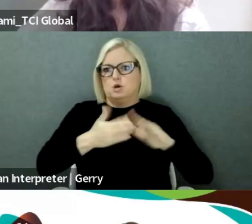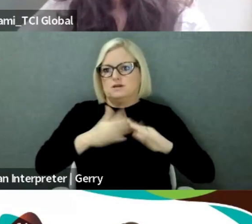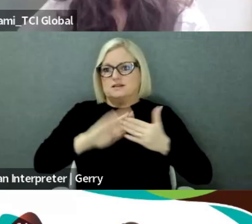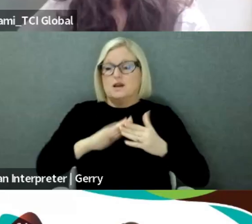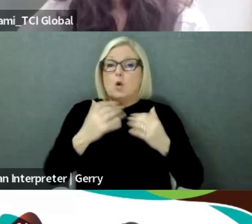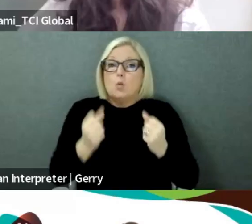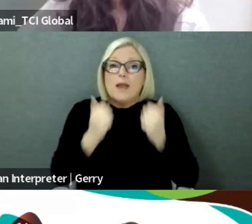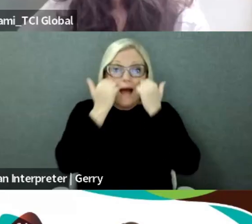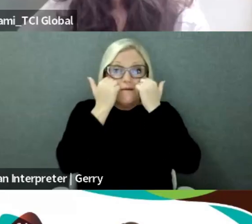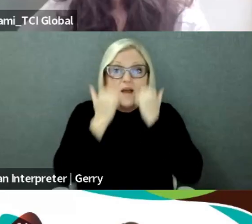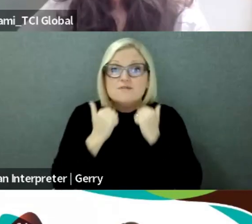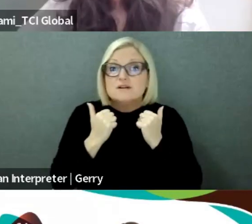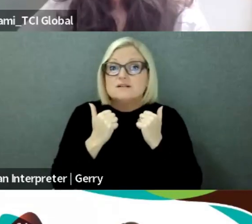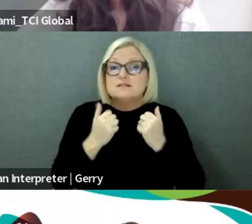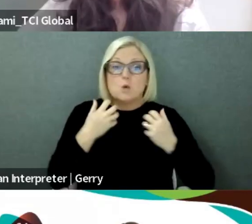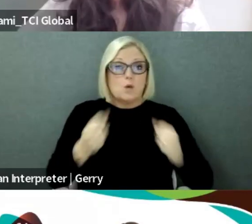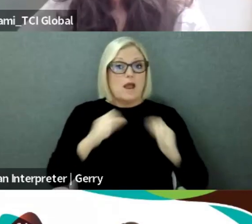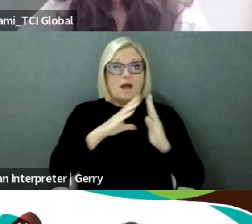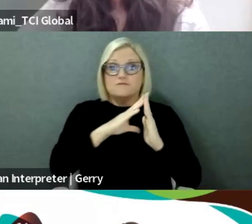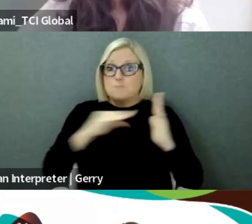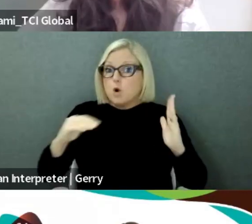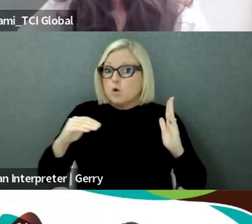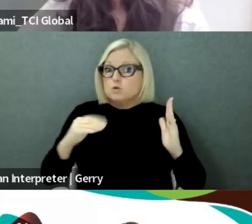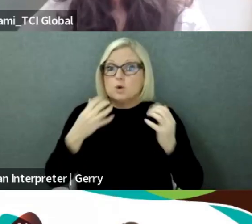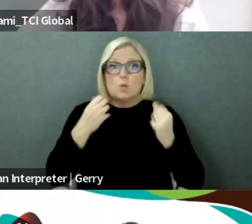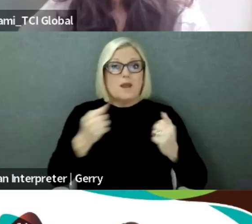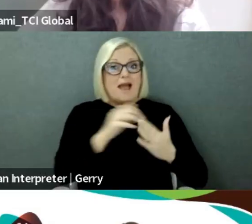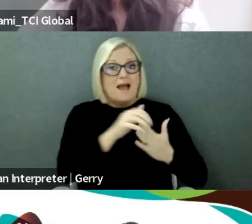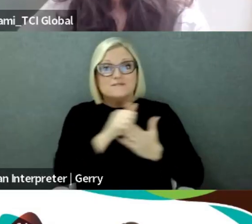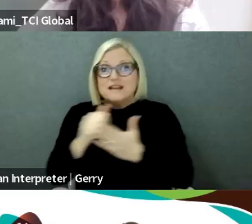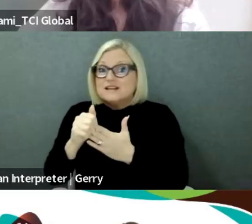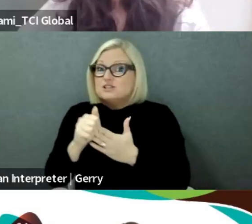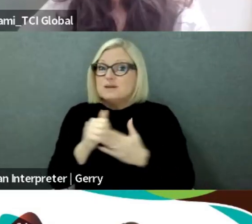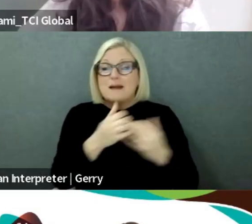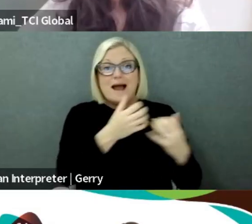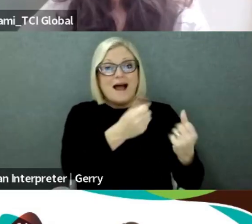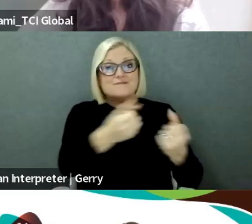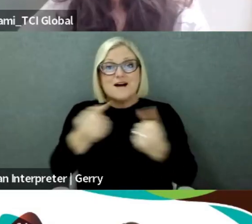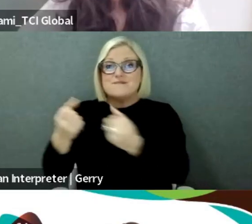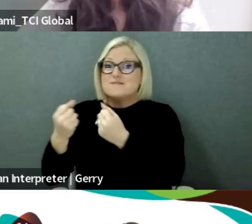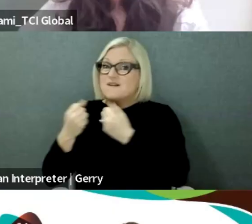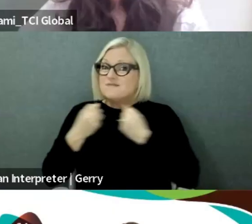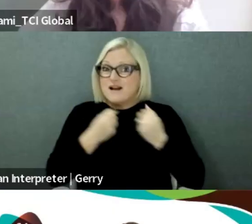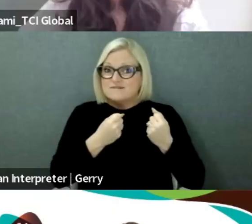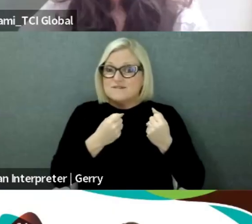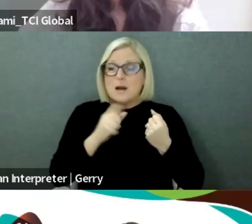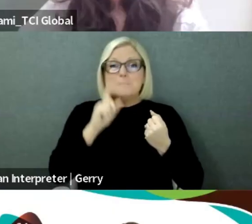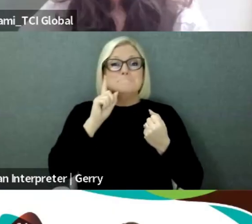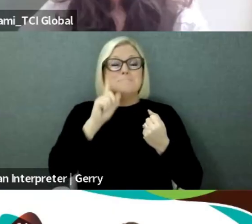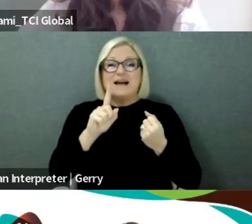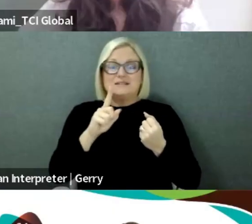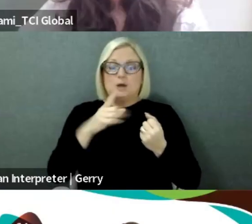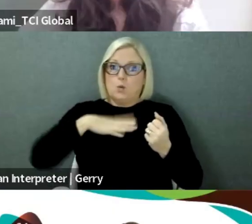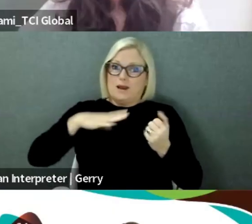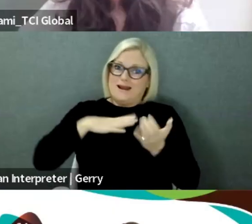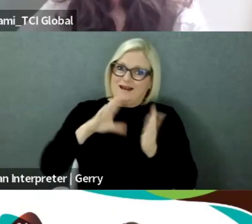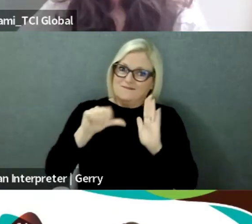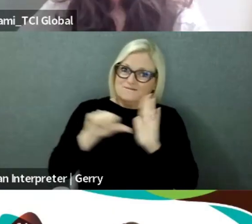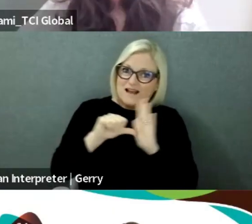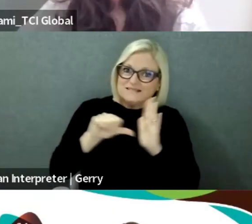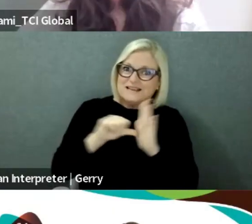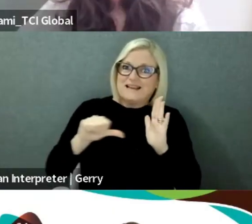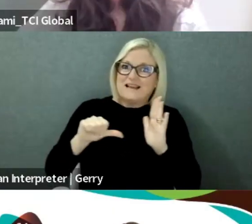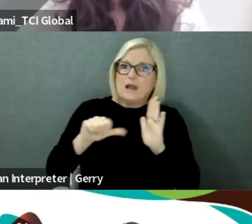evidence, we have the models, and we have leadership. What we need now is alignment of funding, of policy, and